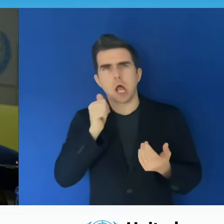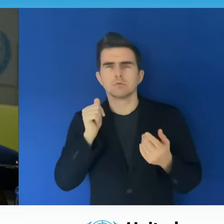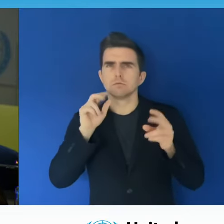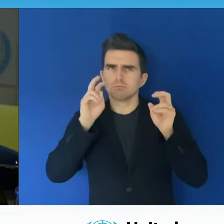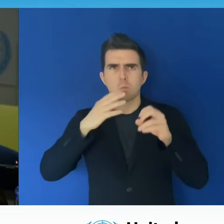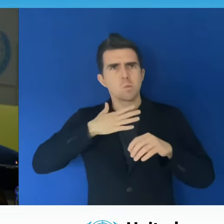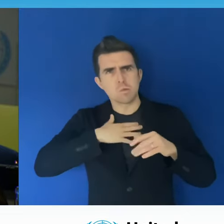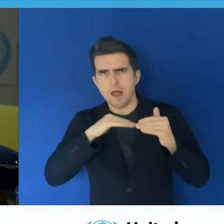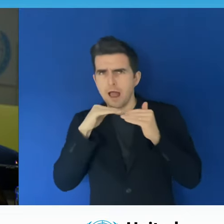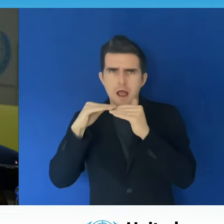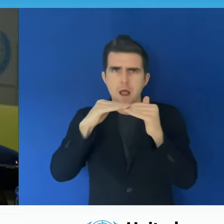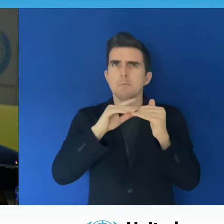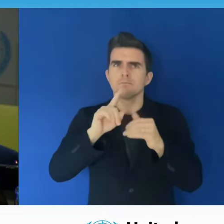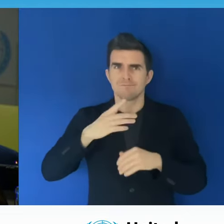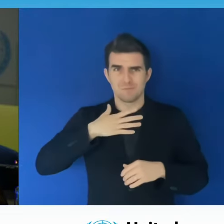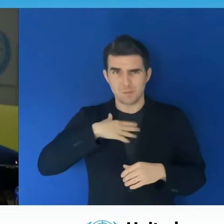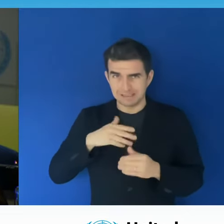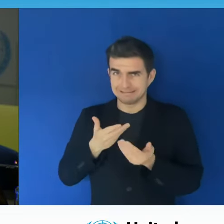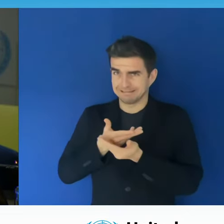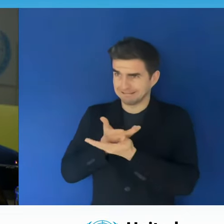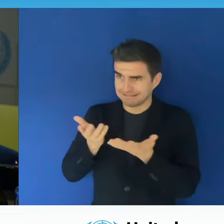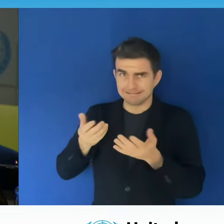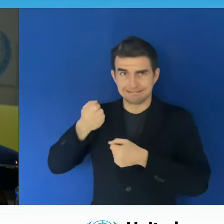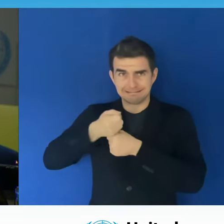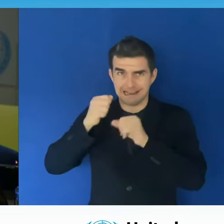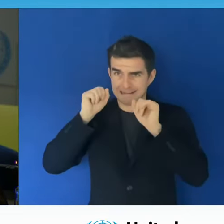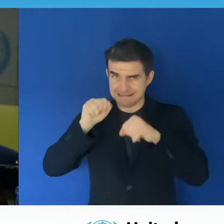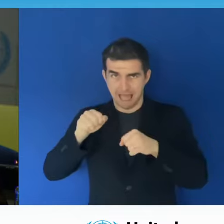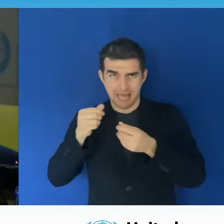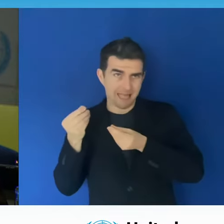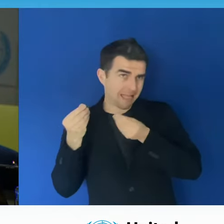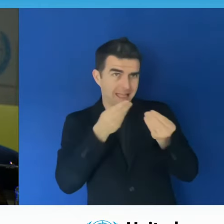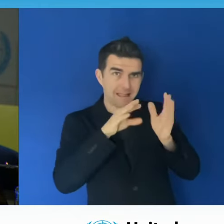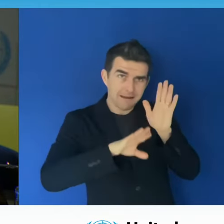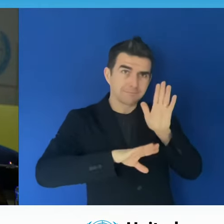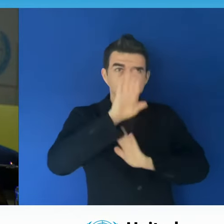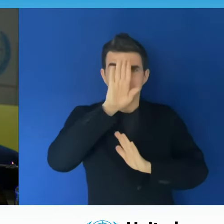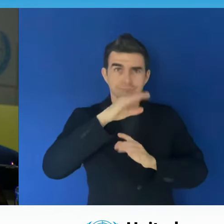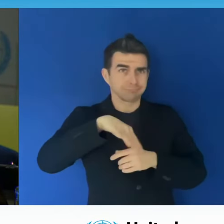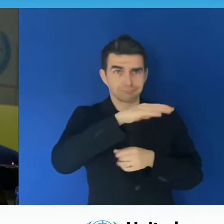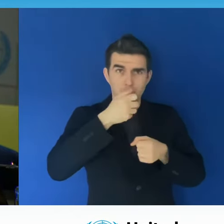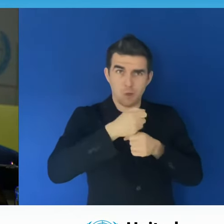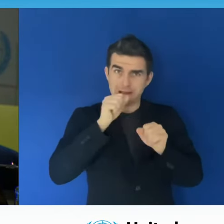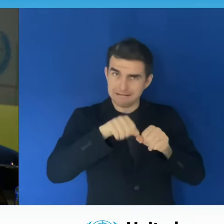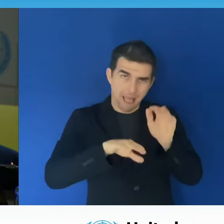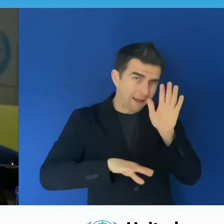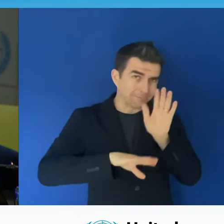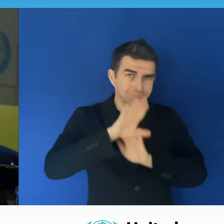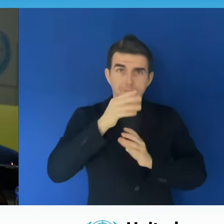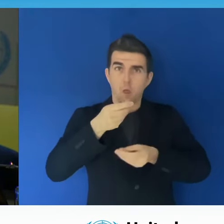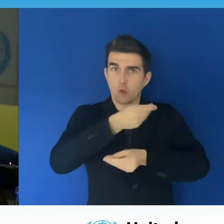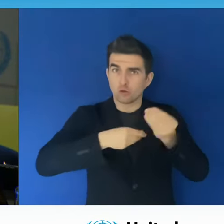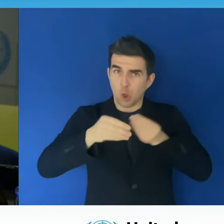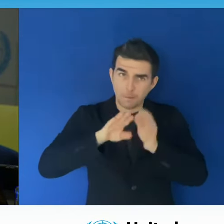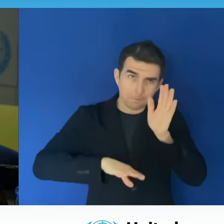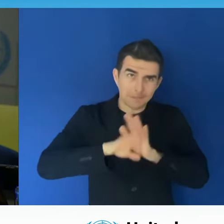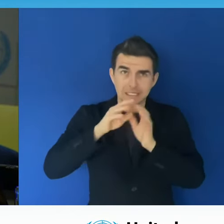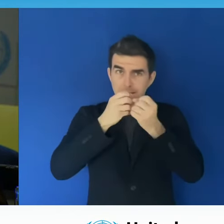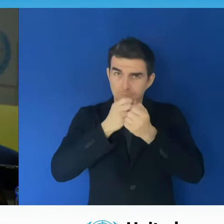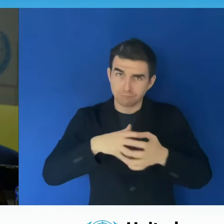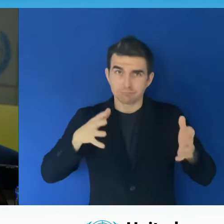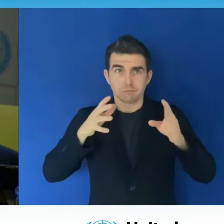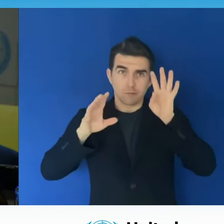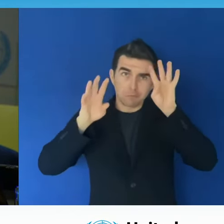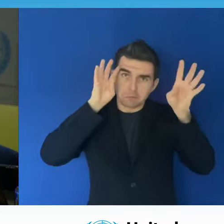driving economic growth and fostering innovation by having a diverse panel of people, regardless of their gender. That's really what should